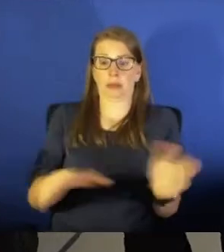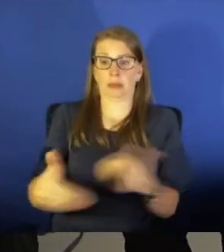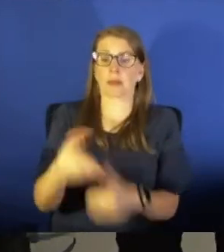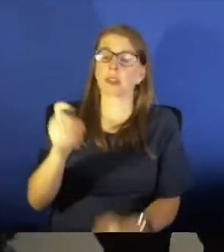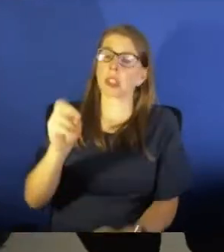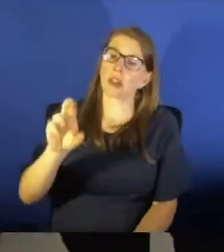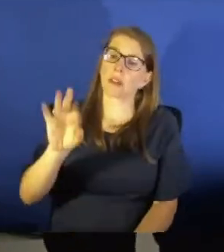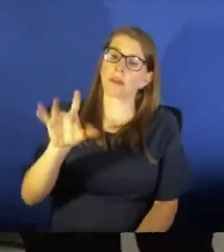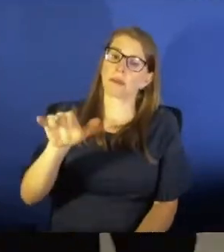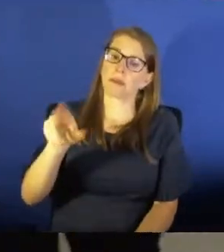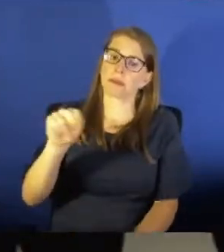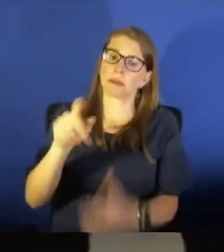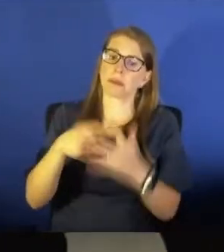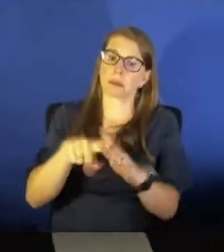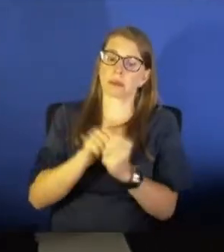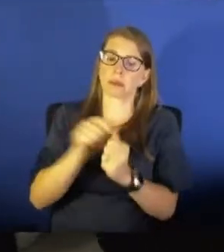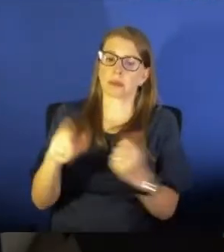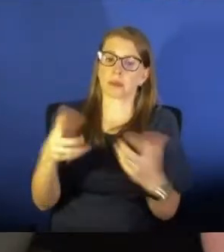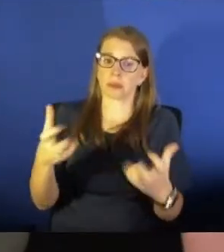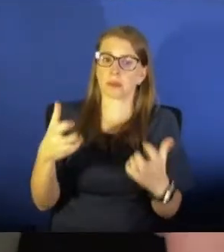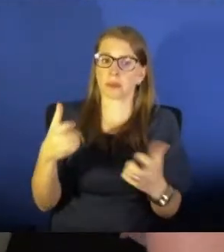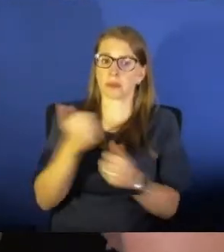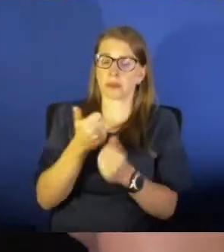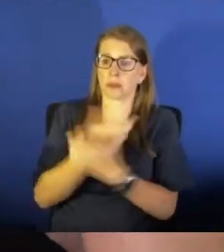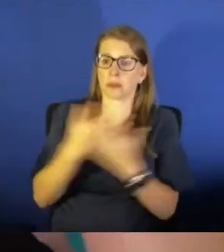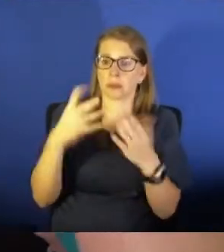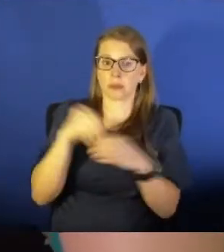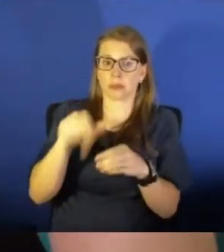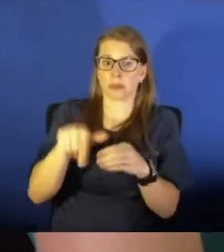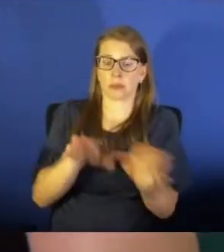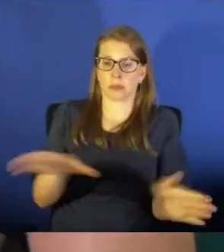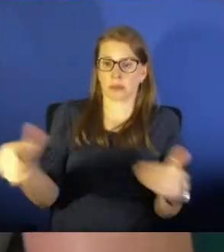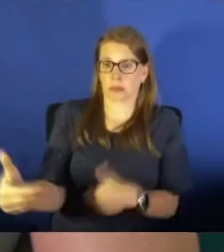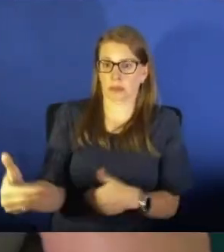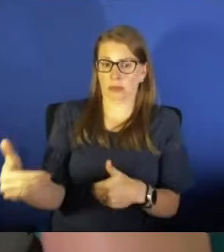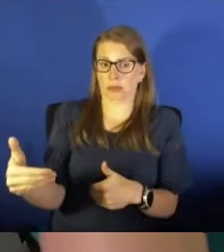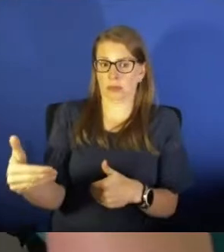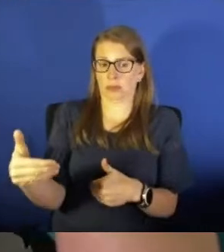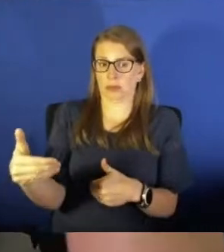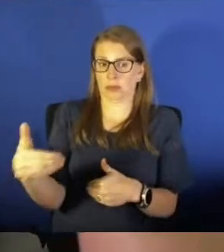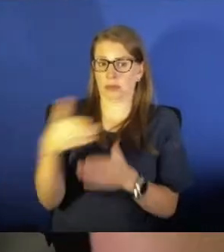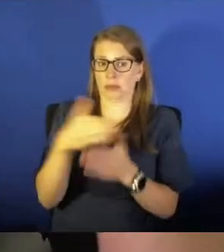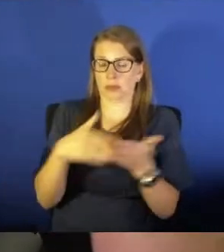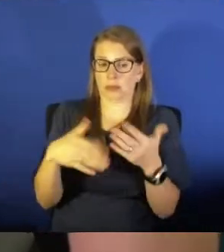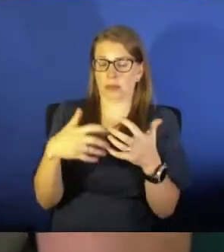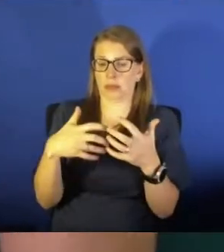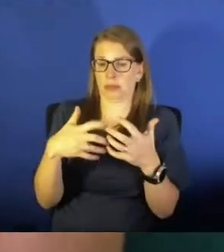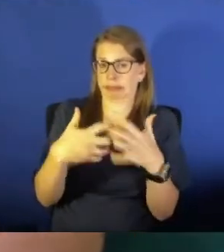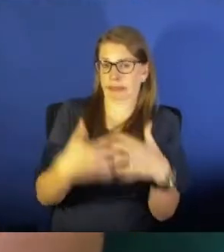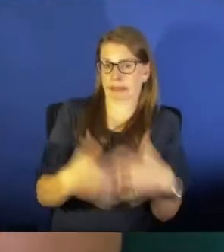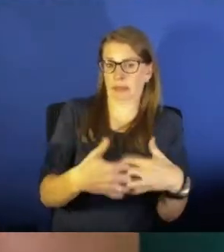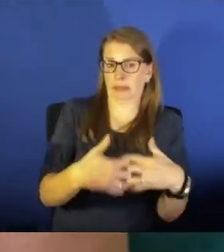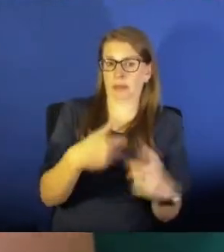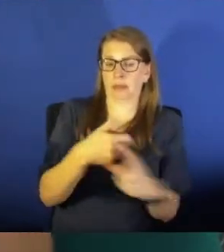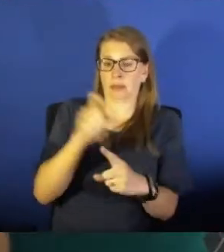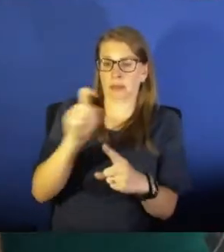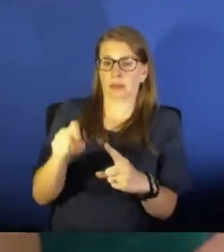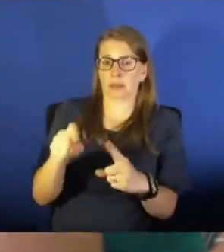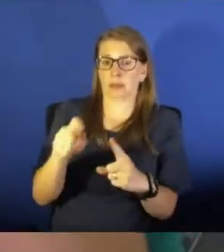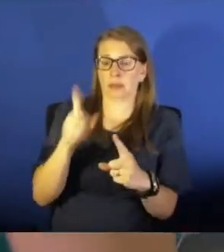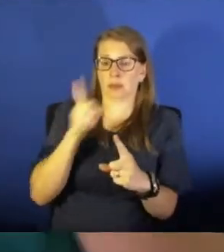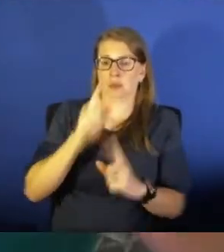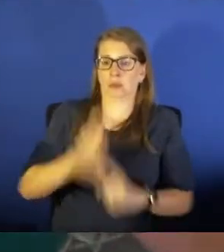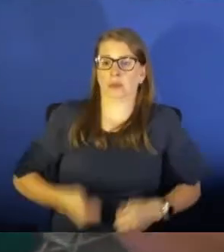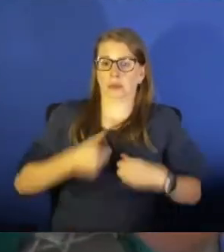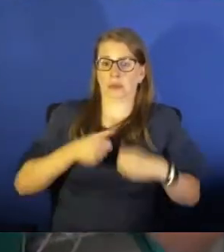you. Everything in this room is a piece of equipment that Leticia needed to survive,